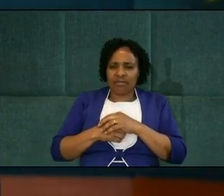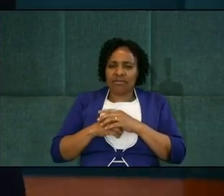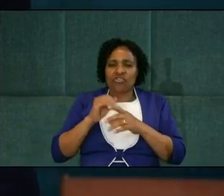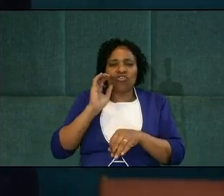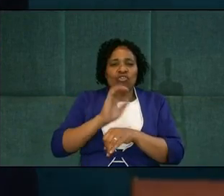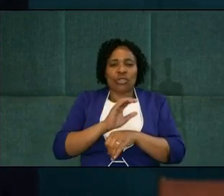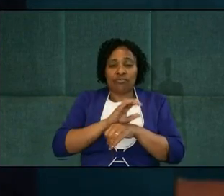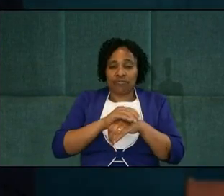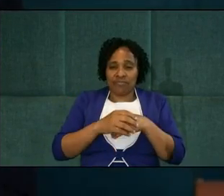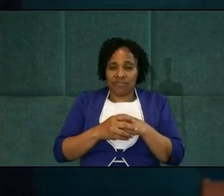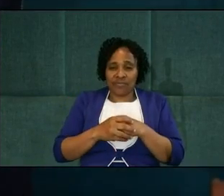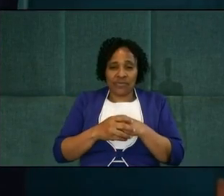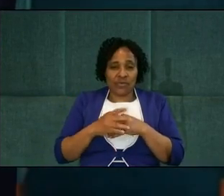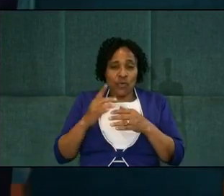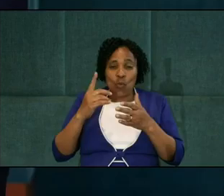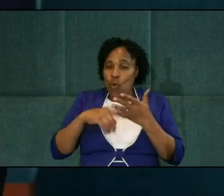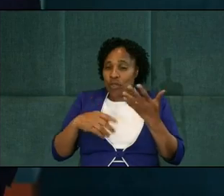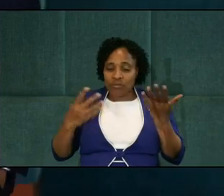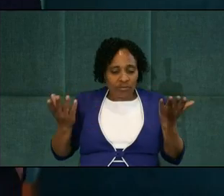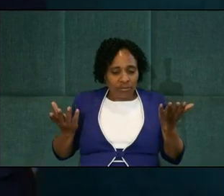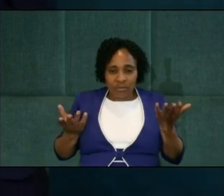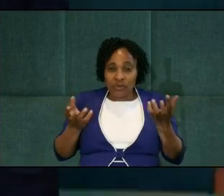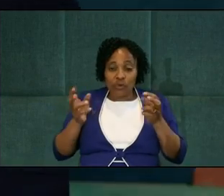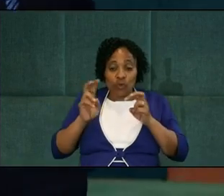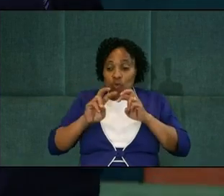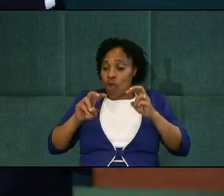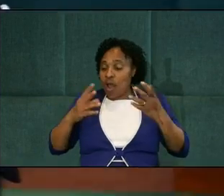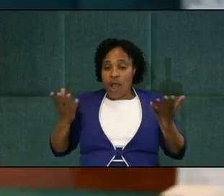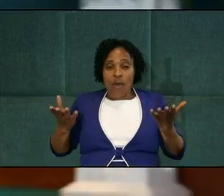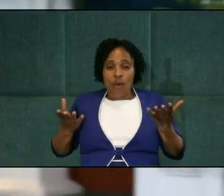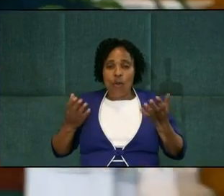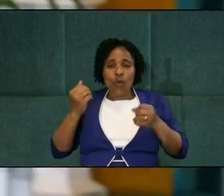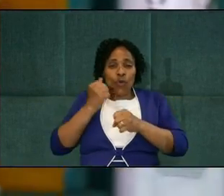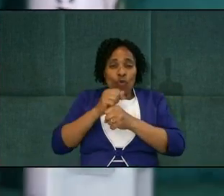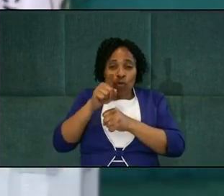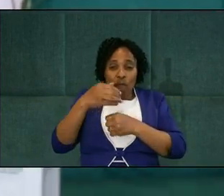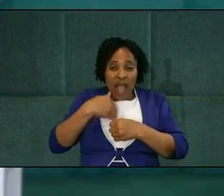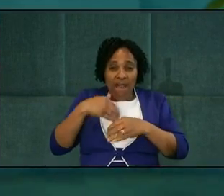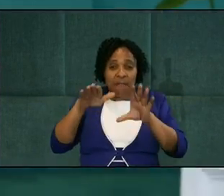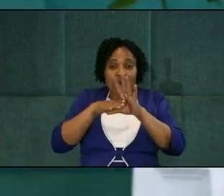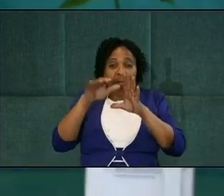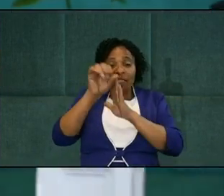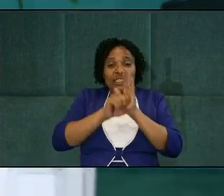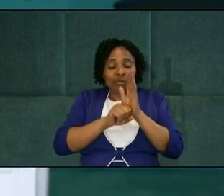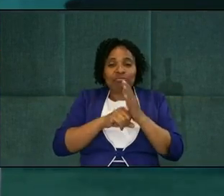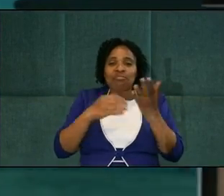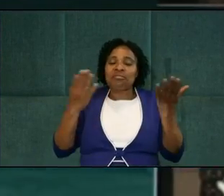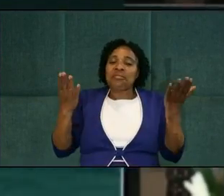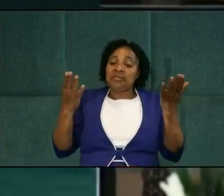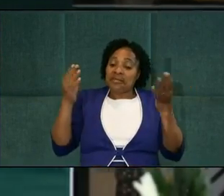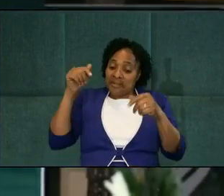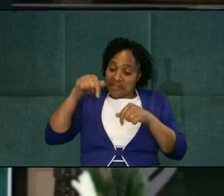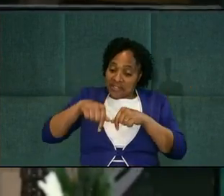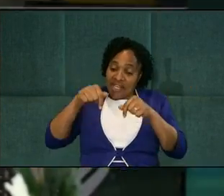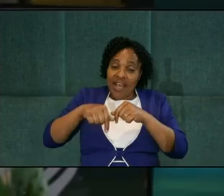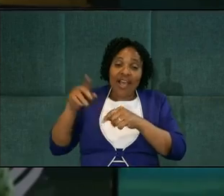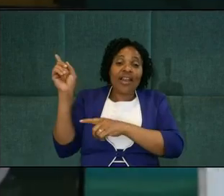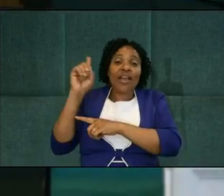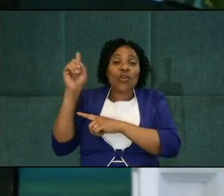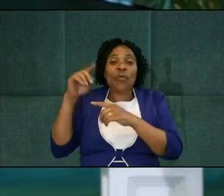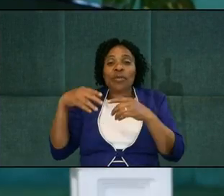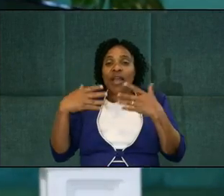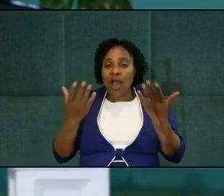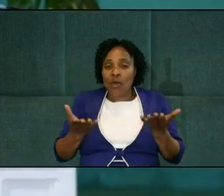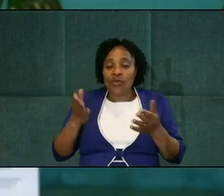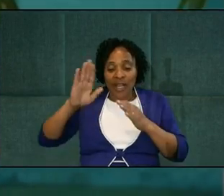church. What does it look like? Do you have membership in it? Is this it in Nairobi? The last church.